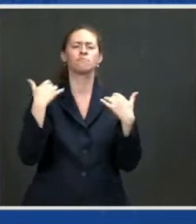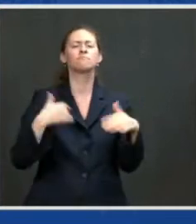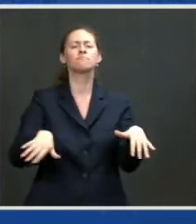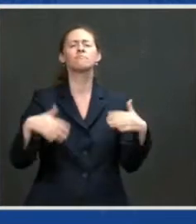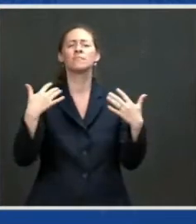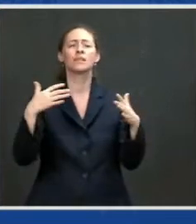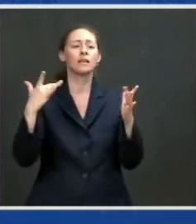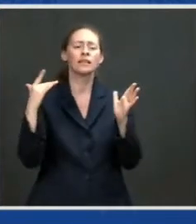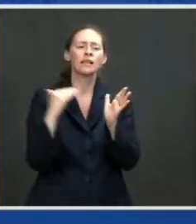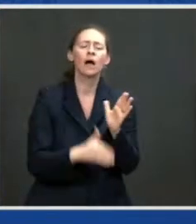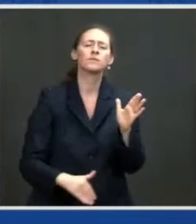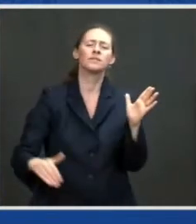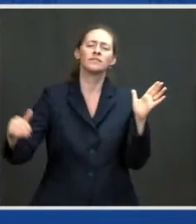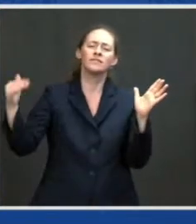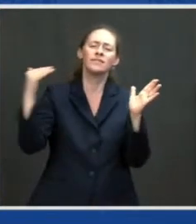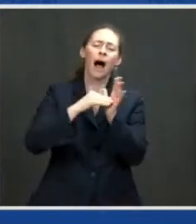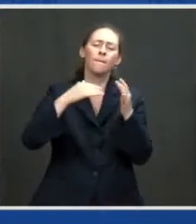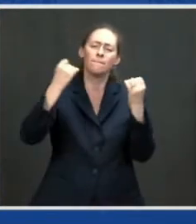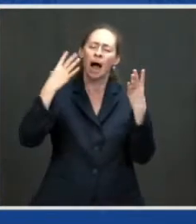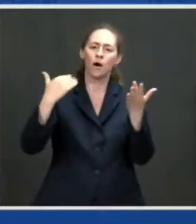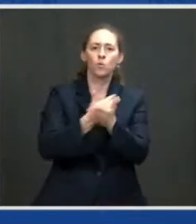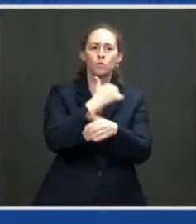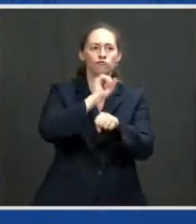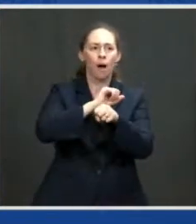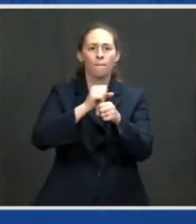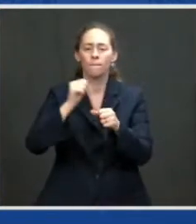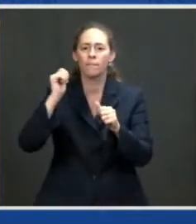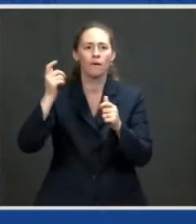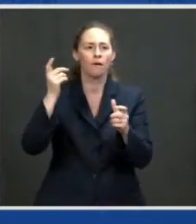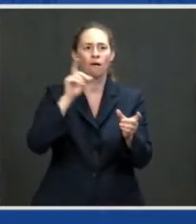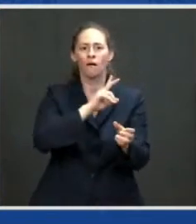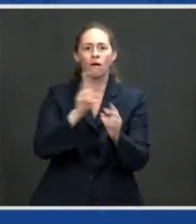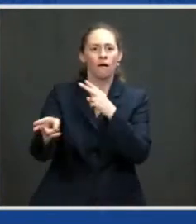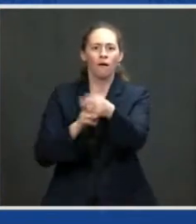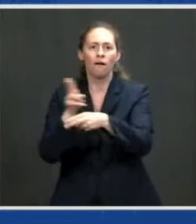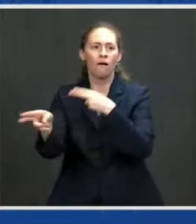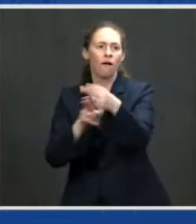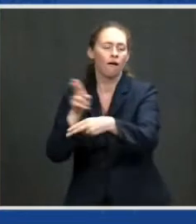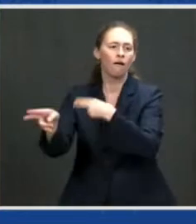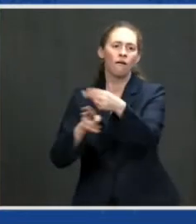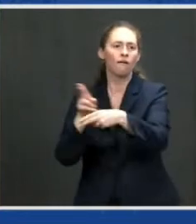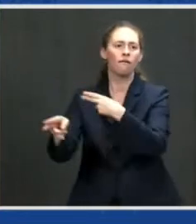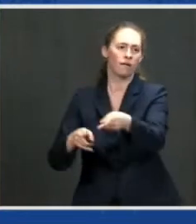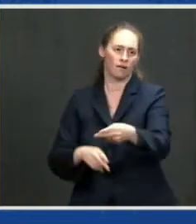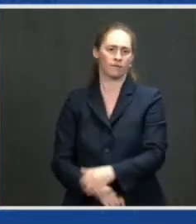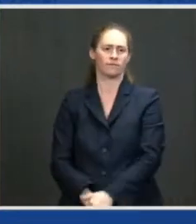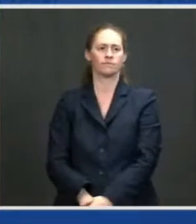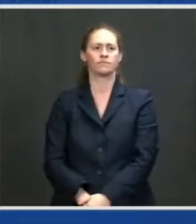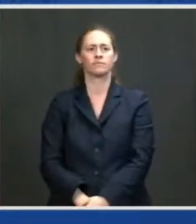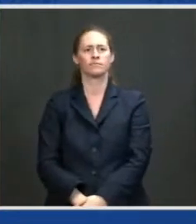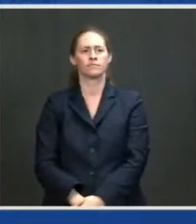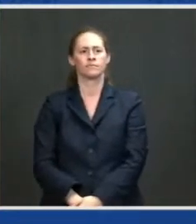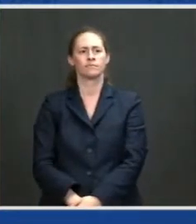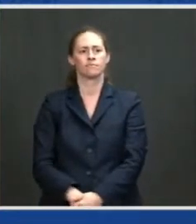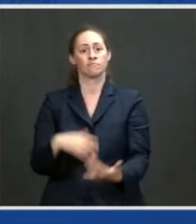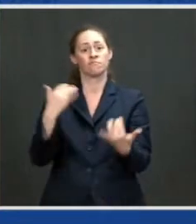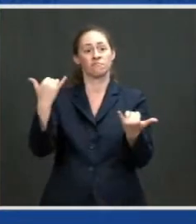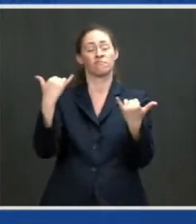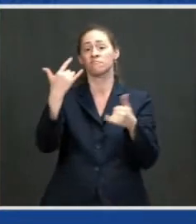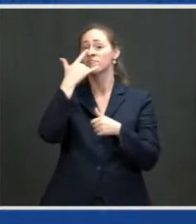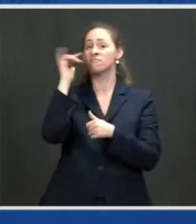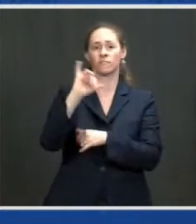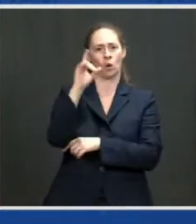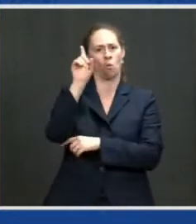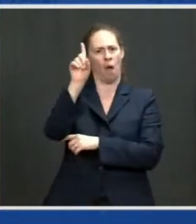members of the Congress that are here today, 1.5 million jobs, more jobs than have ever been created in